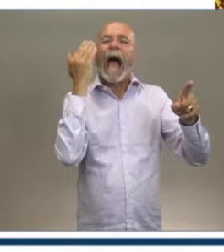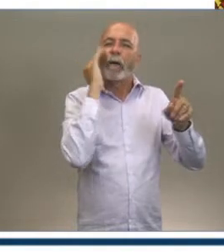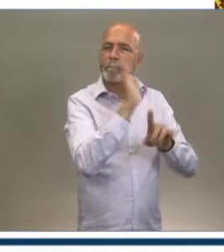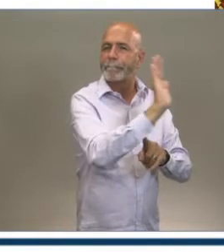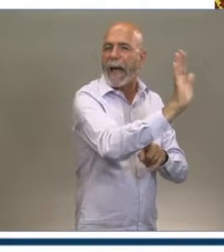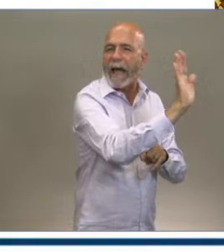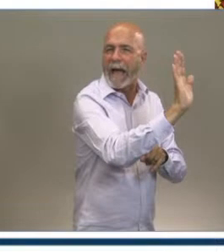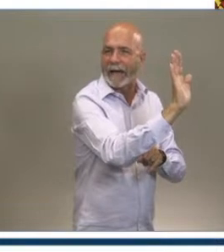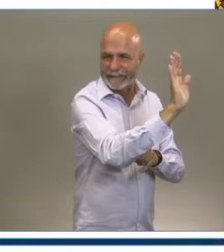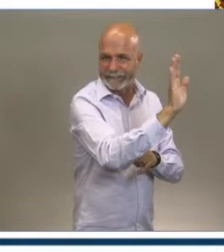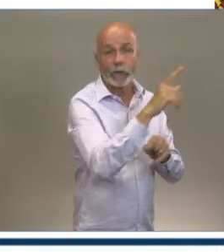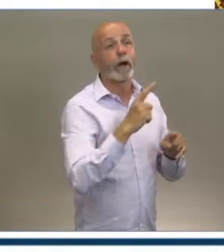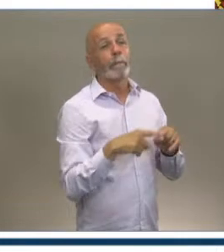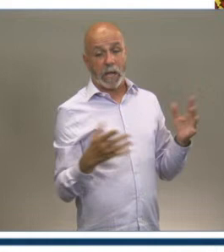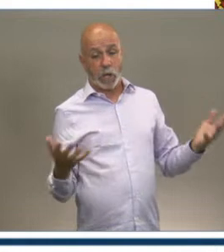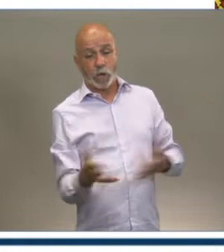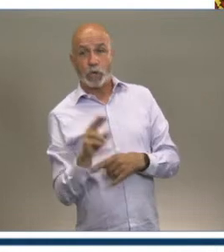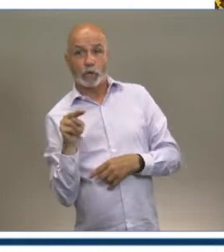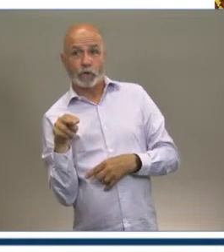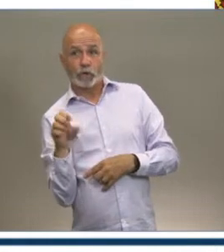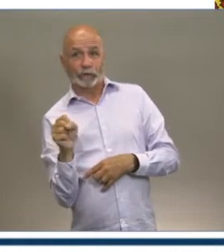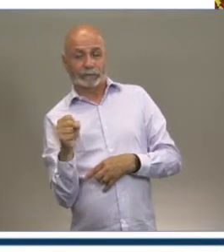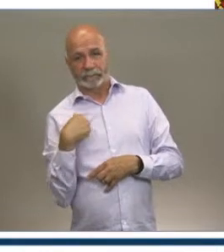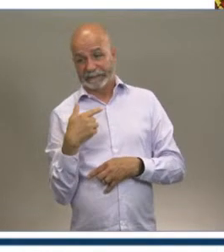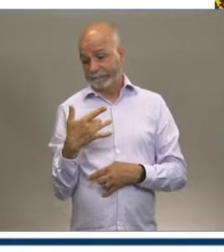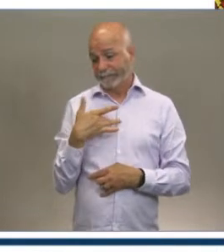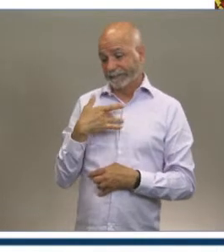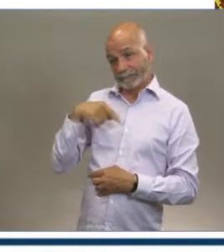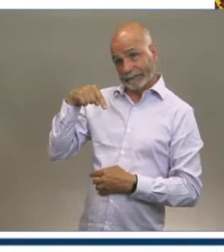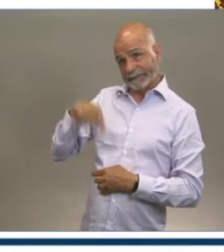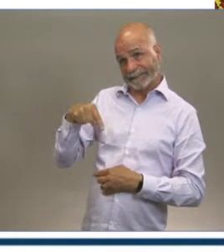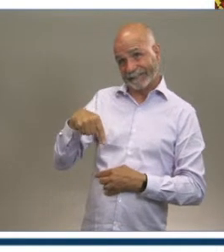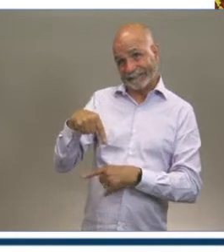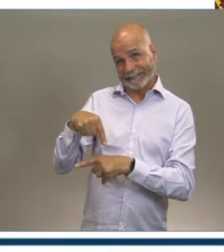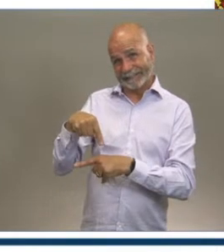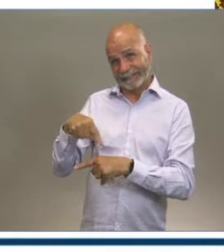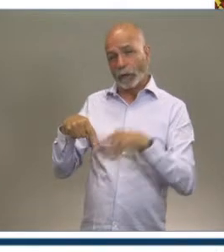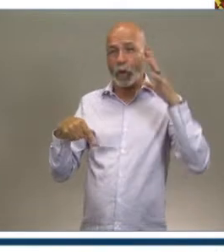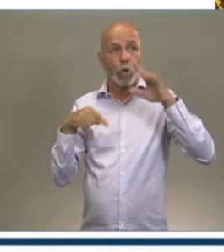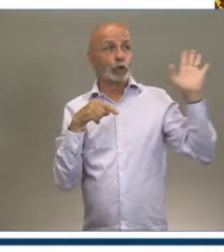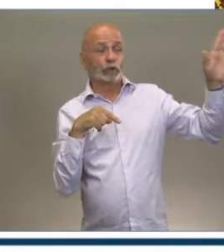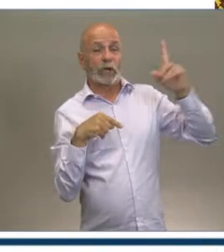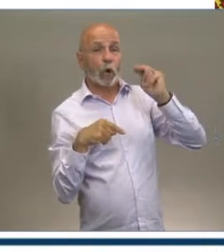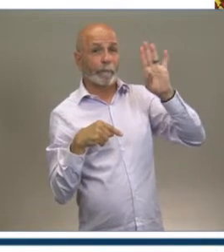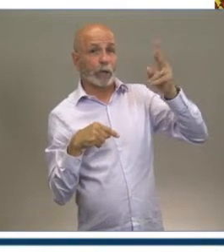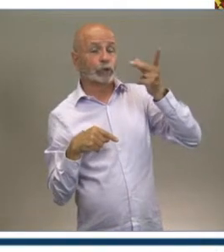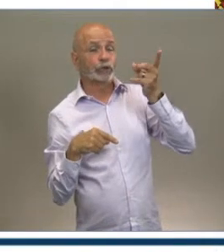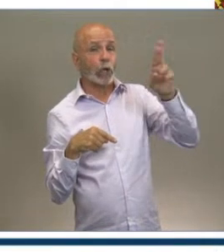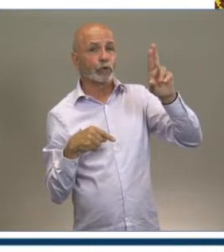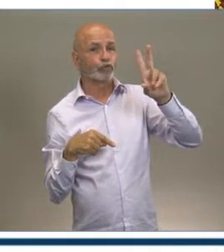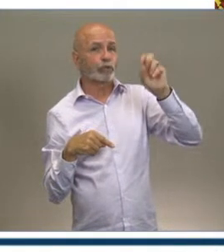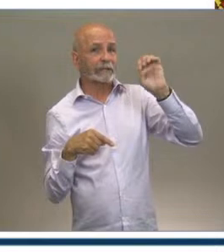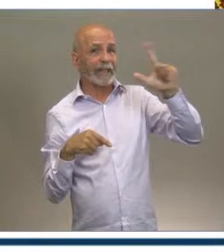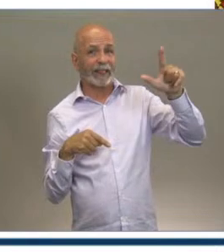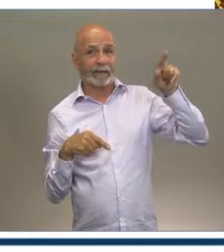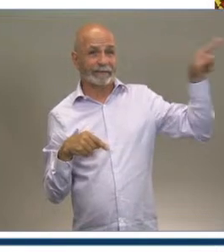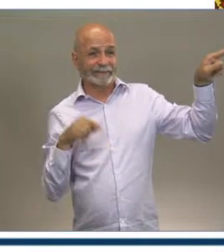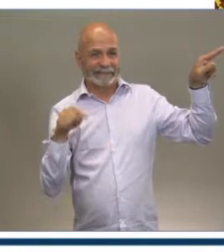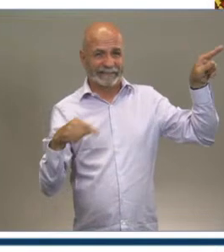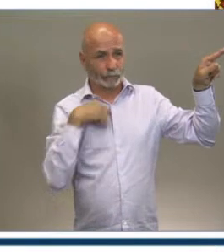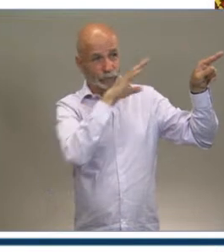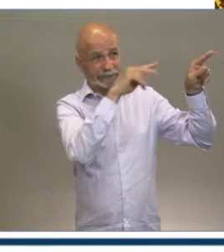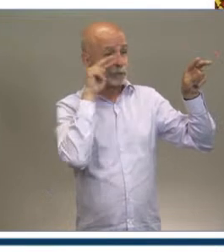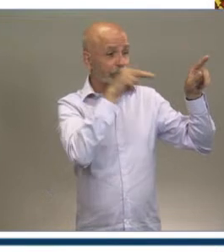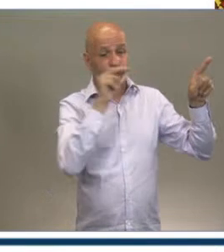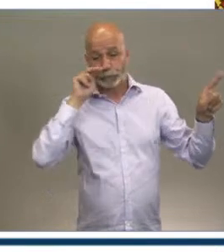but talk about that and whether you think maybe politics have gotten involved in decisions on either side of the border. Well, I'm